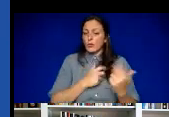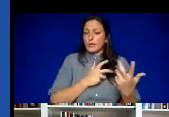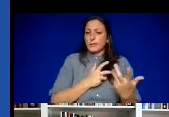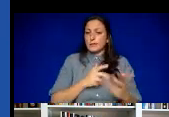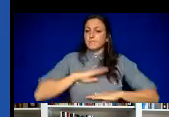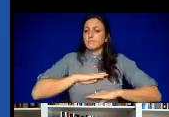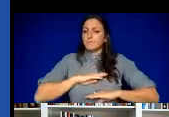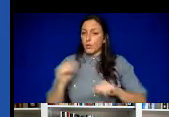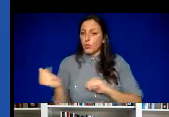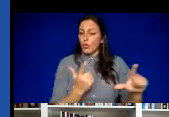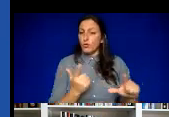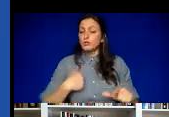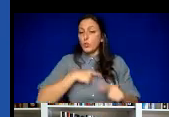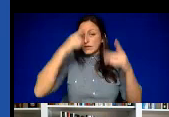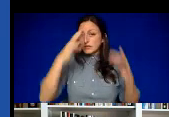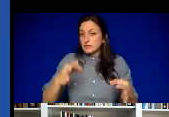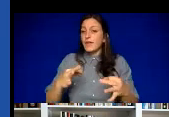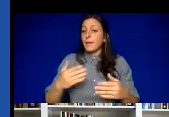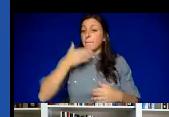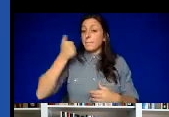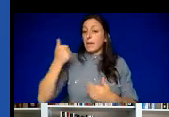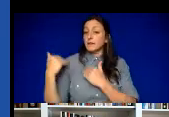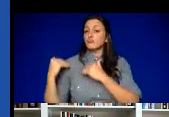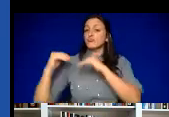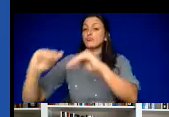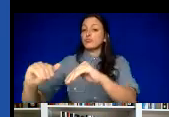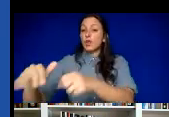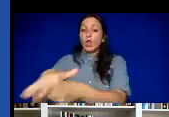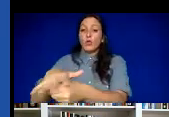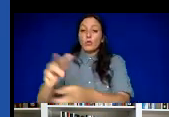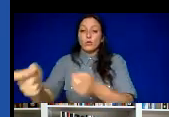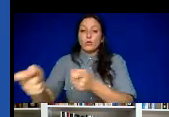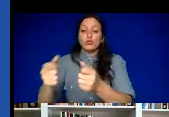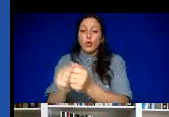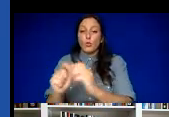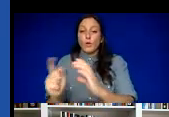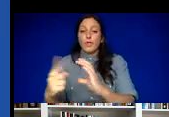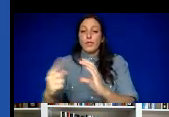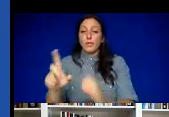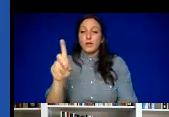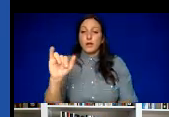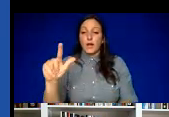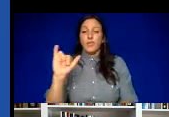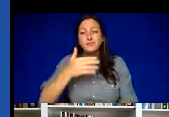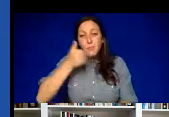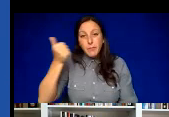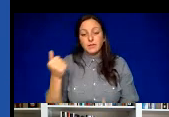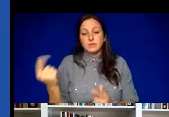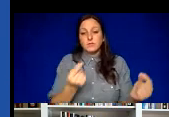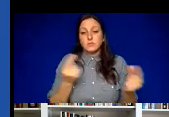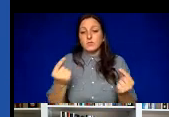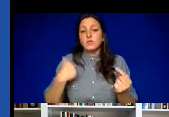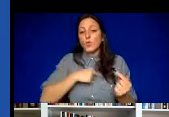decision was that local control with the dial would be the best approach forward, knowing that we have